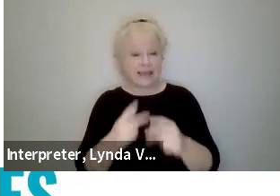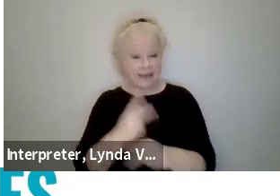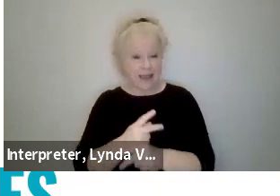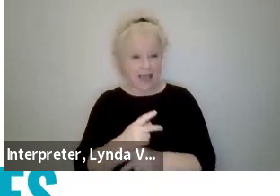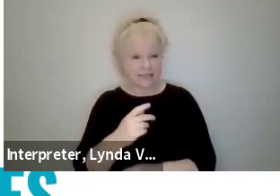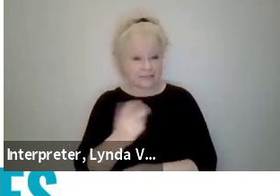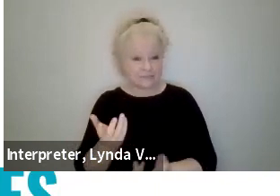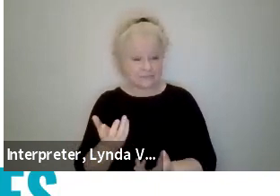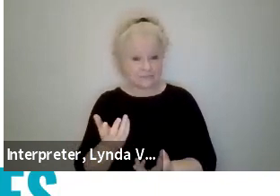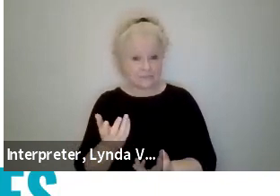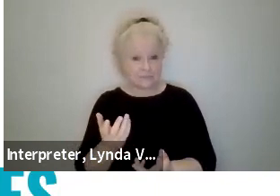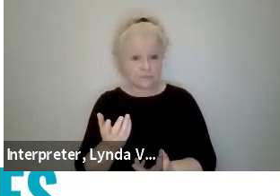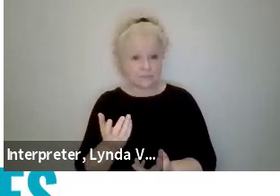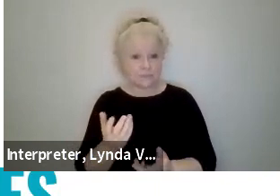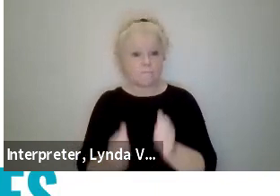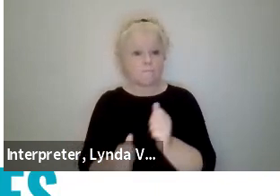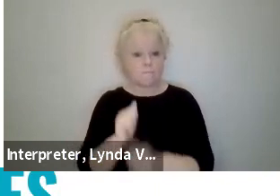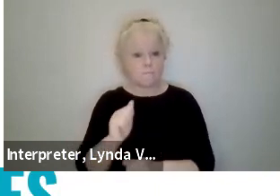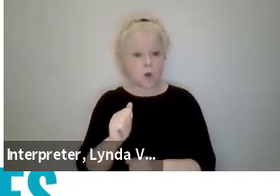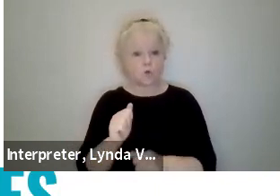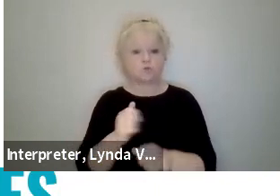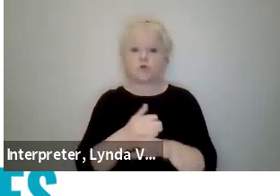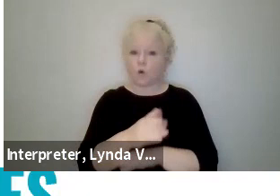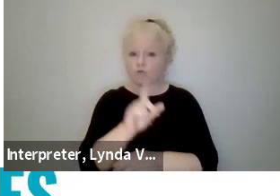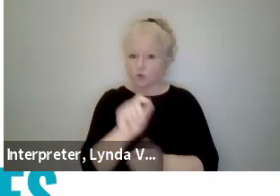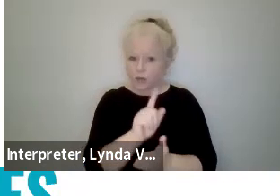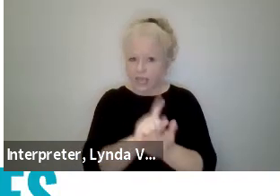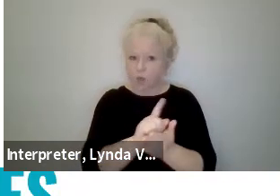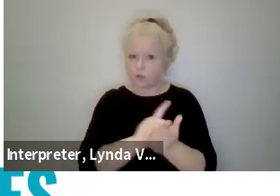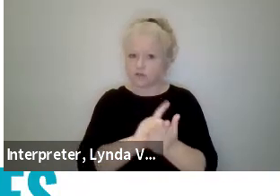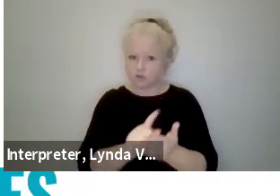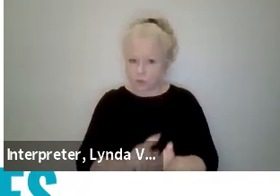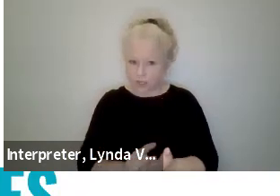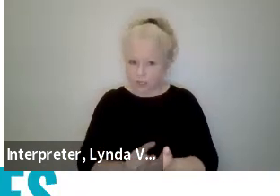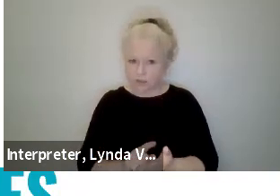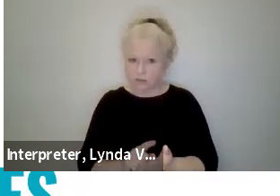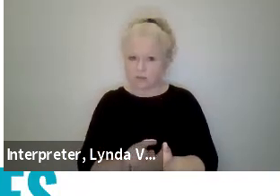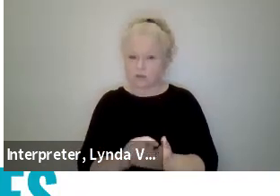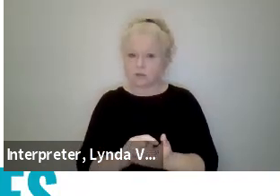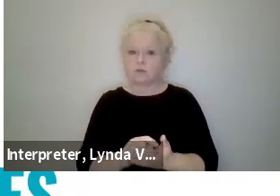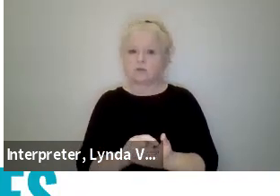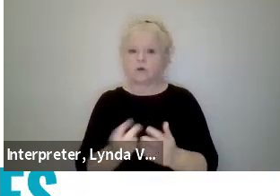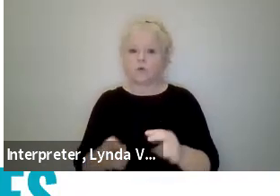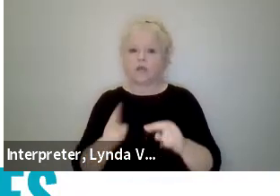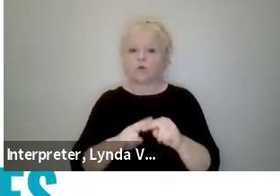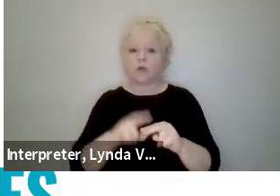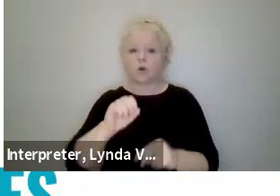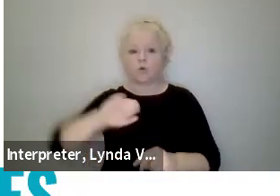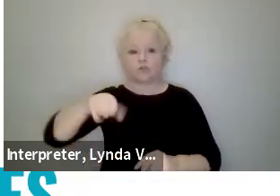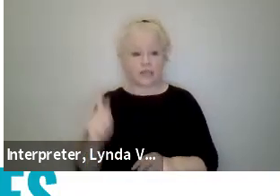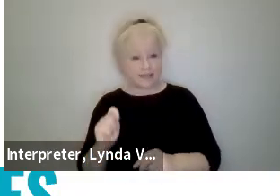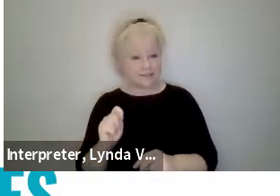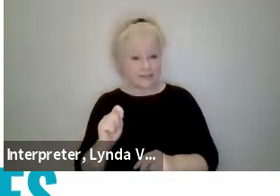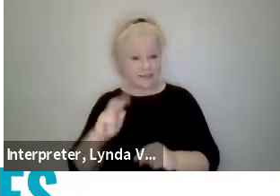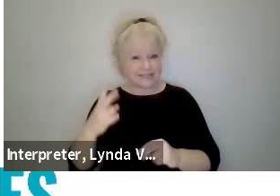years, the majority of our participants were working over 20 hours per week. We increased the number of on-the-job training opportunities in the